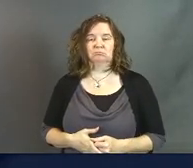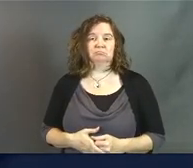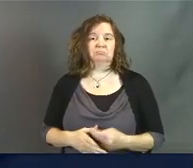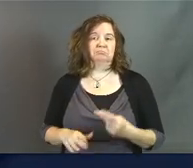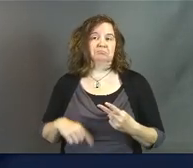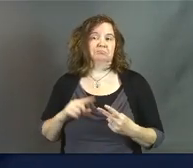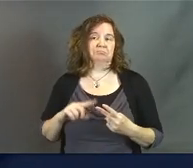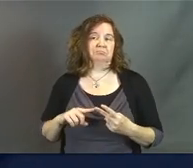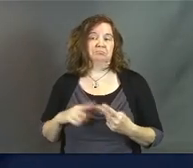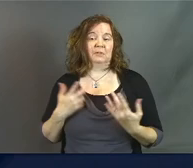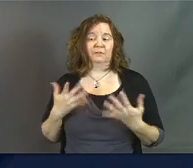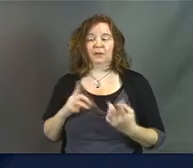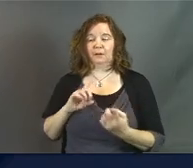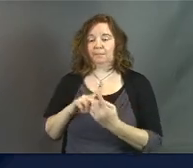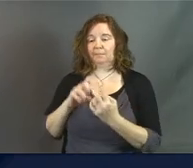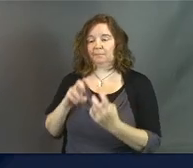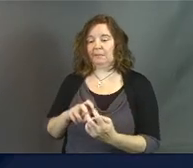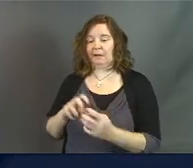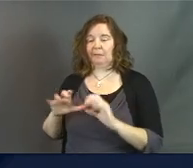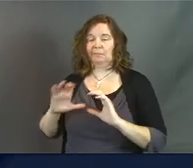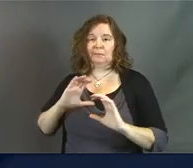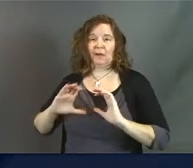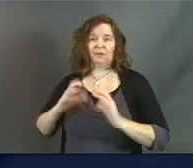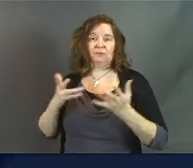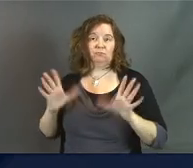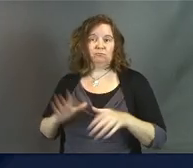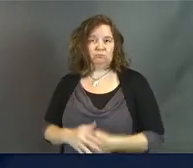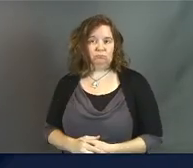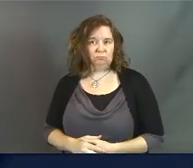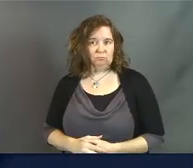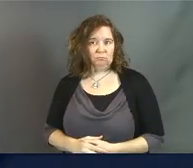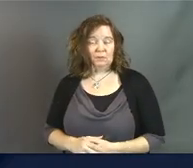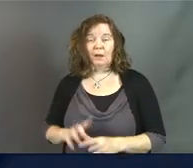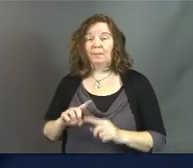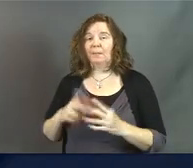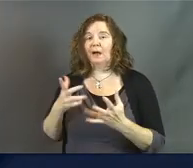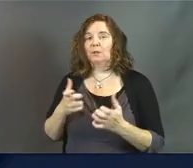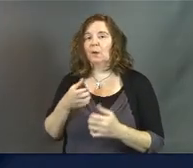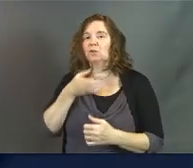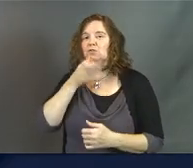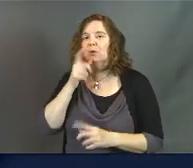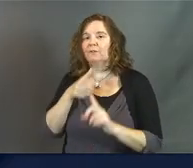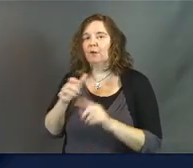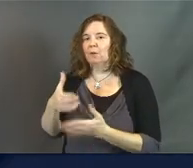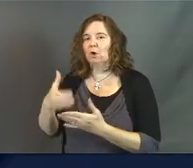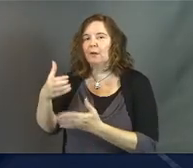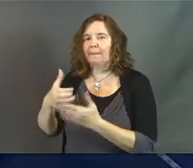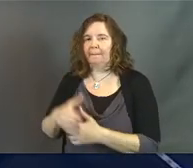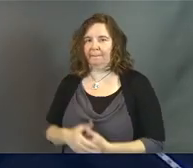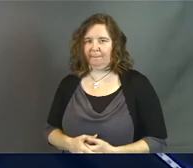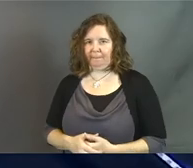He could have met with this woman and had a conversation. But he wanted a drink out of her cup.